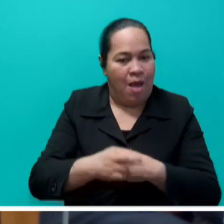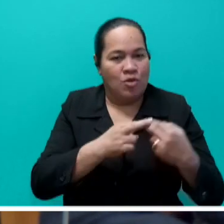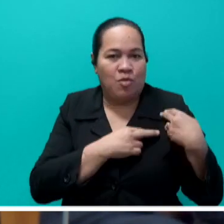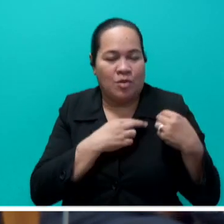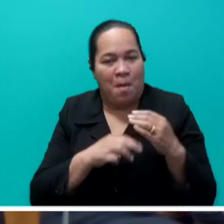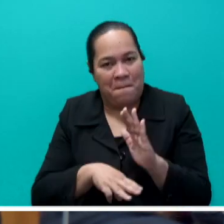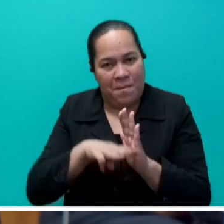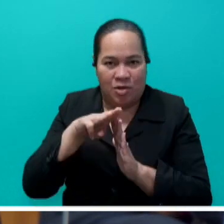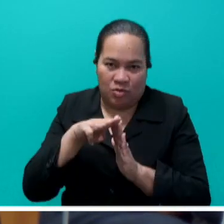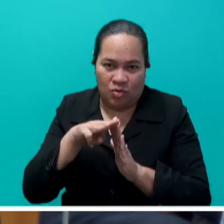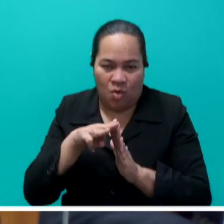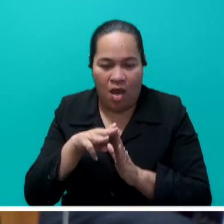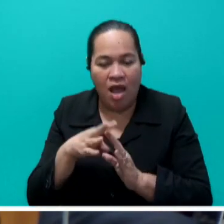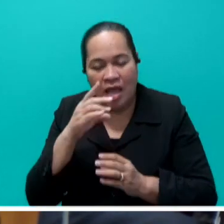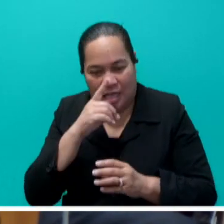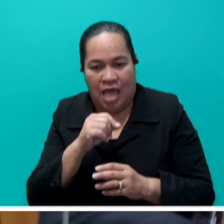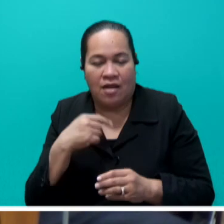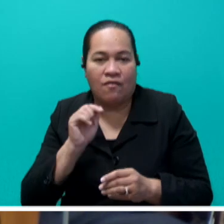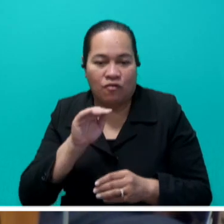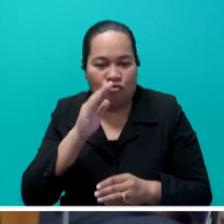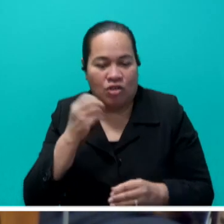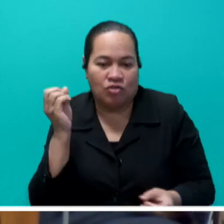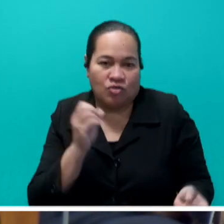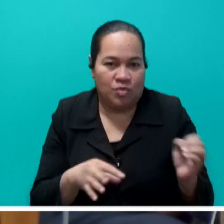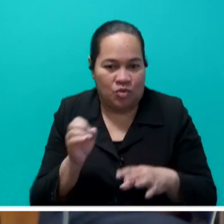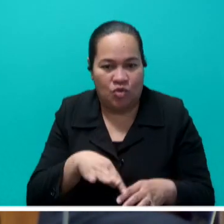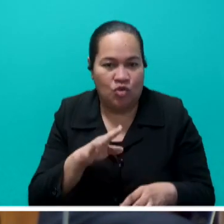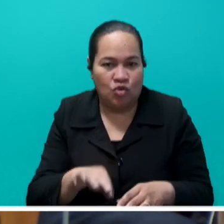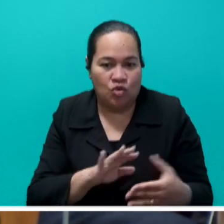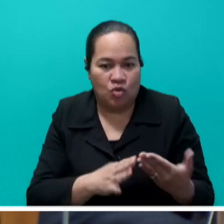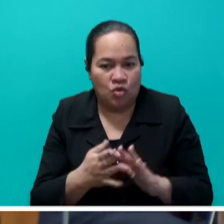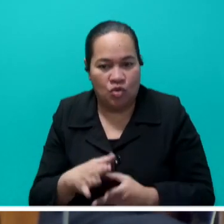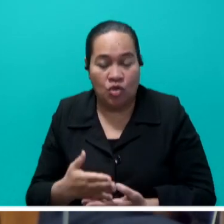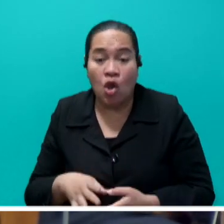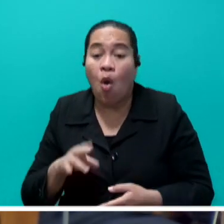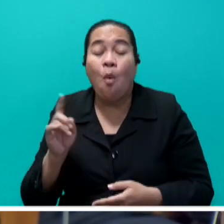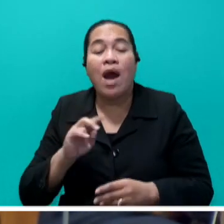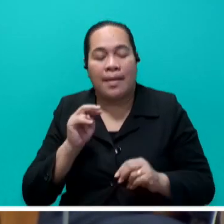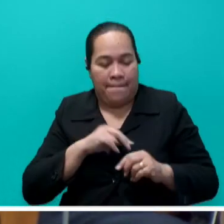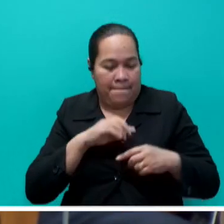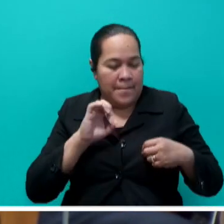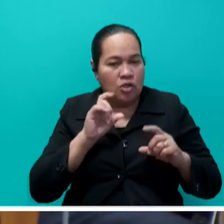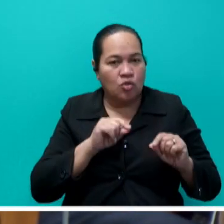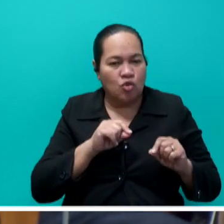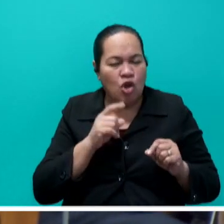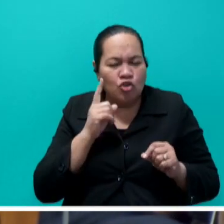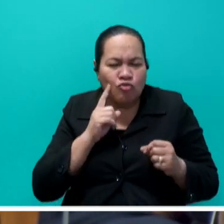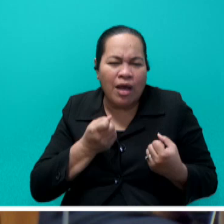Honourable Speaker. We aim to provide them with educational, vocational, recreational opportunities to redirect their lives